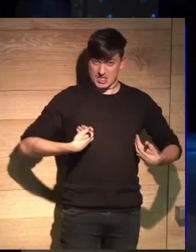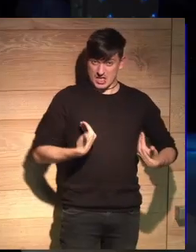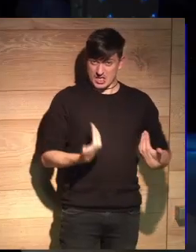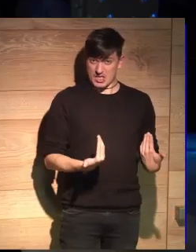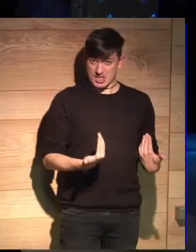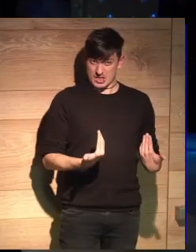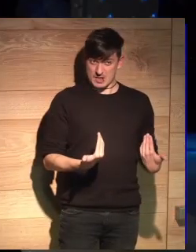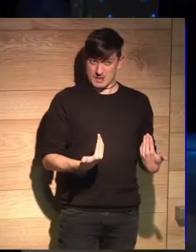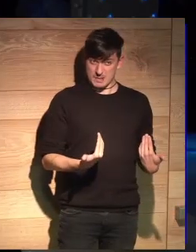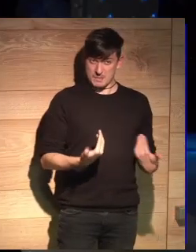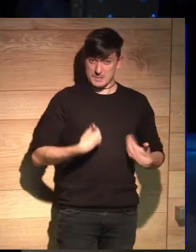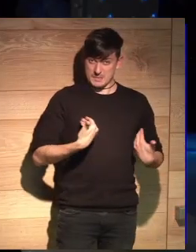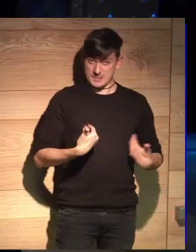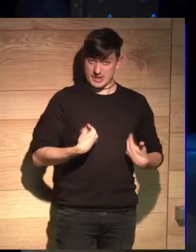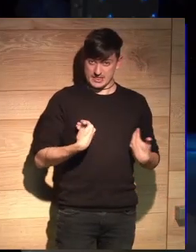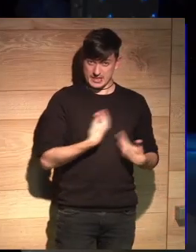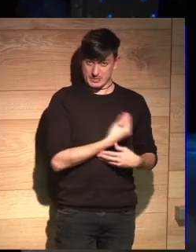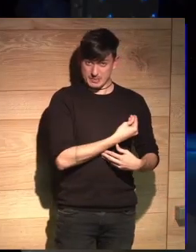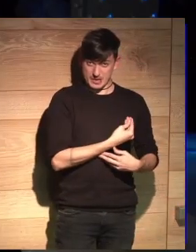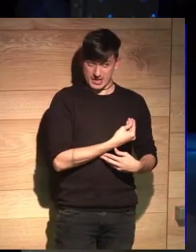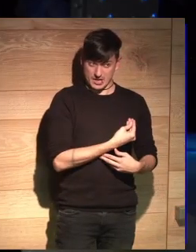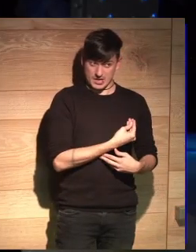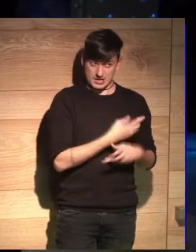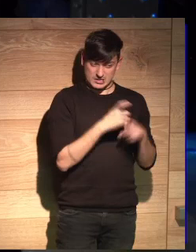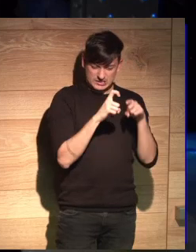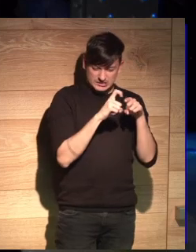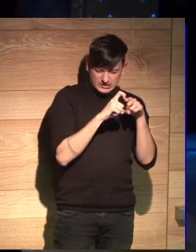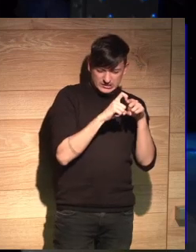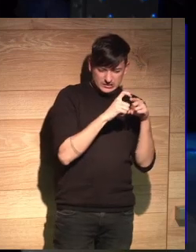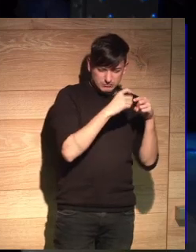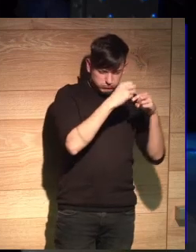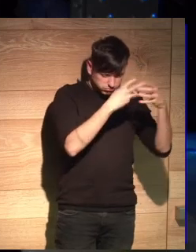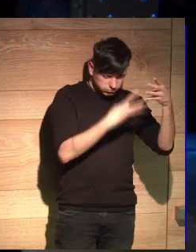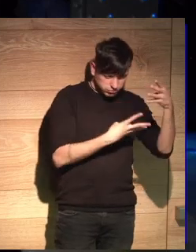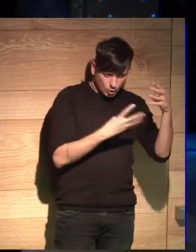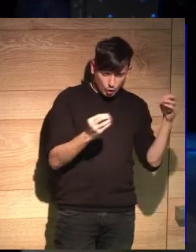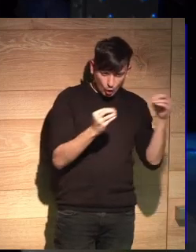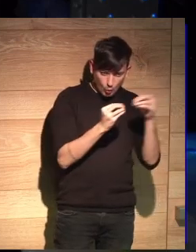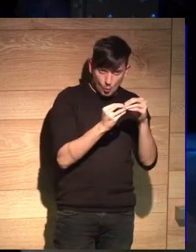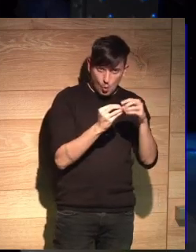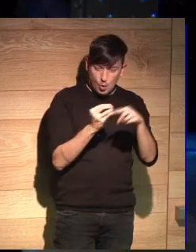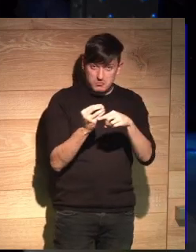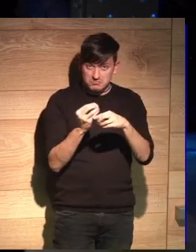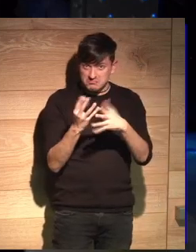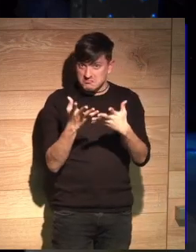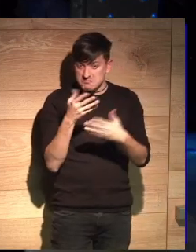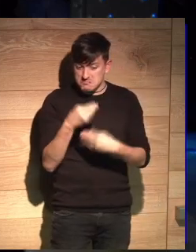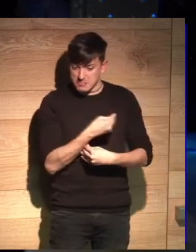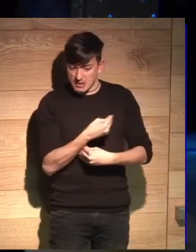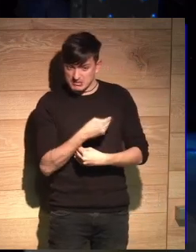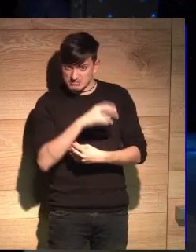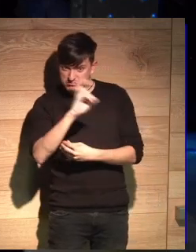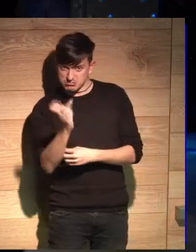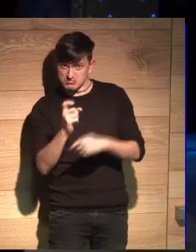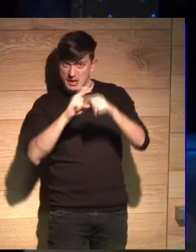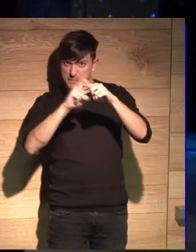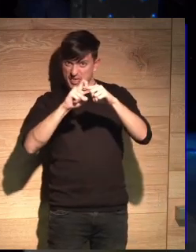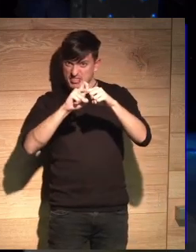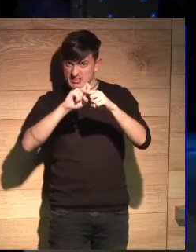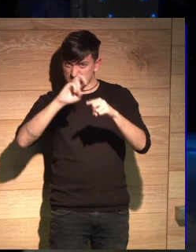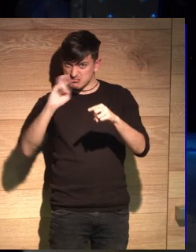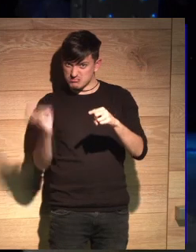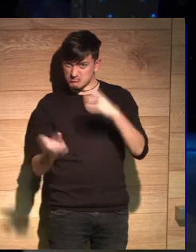Because a baby chimpanzee has many similar features with any baby